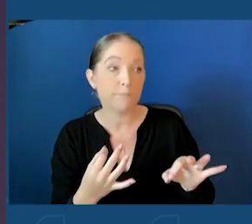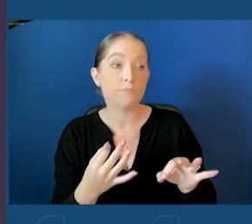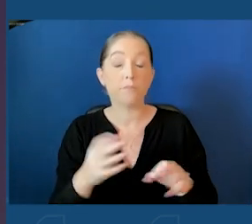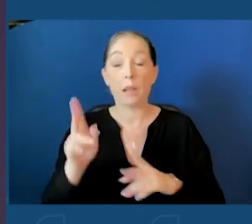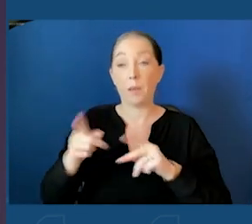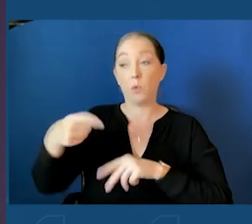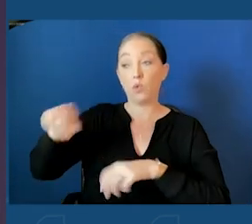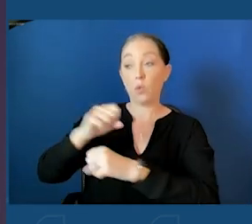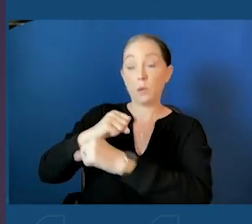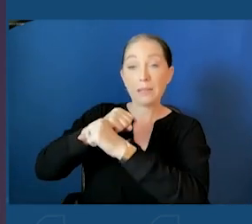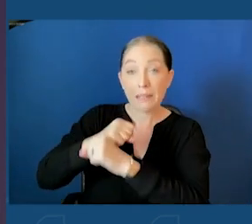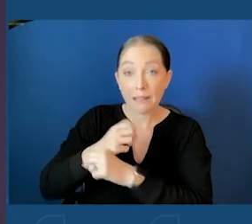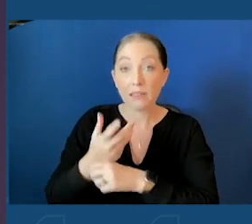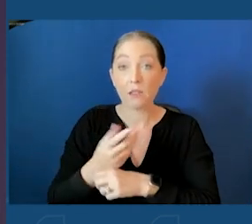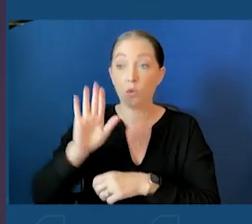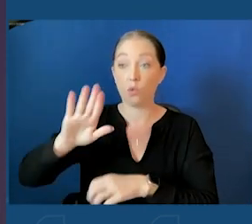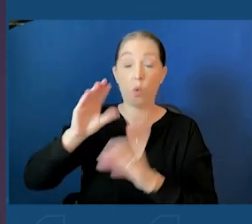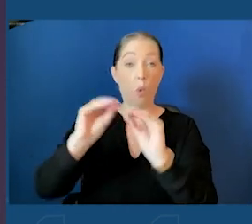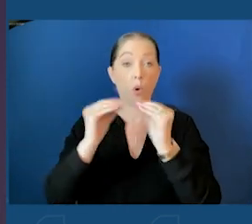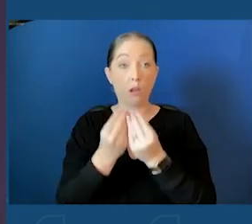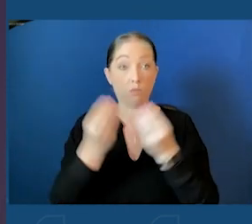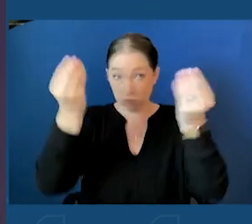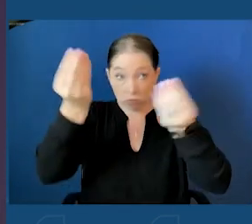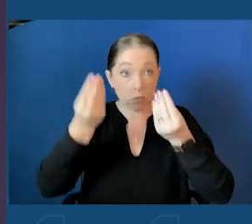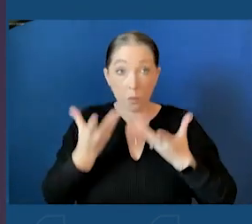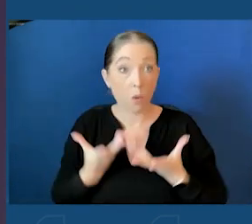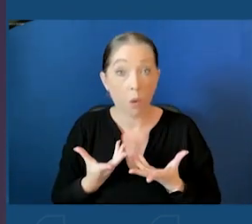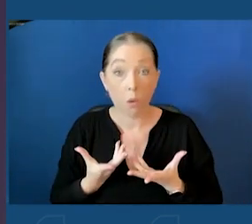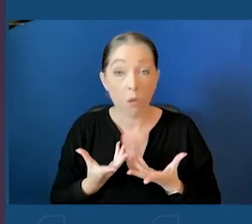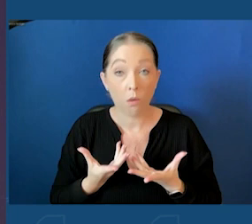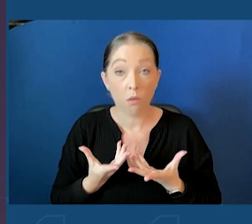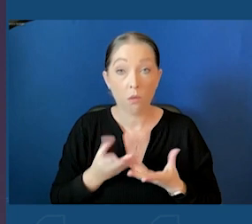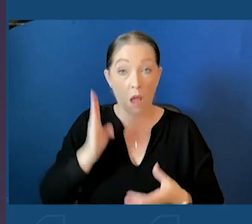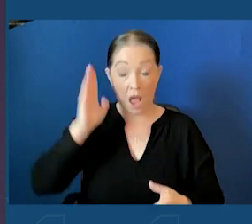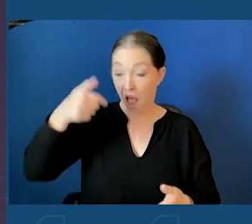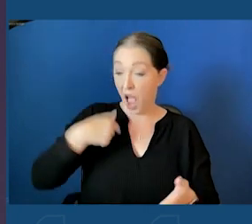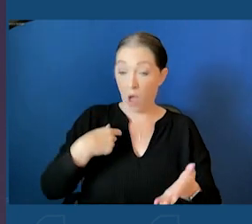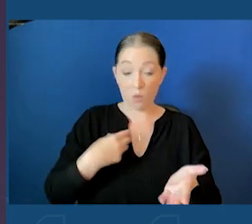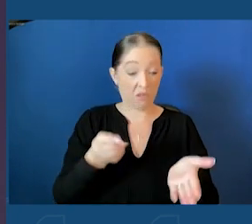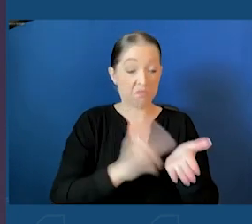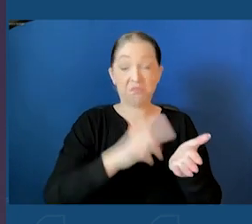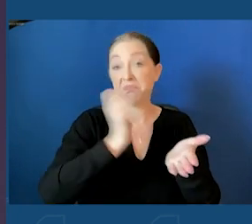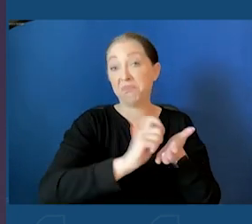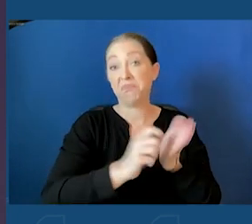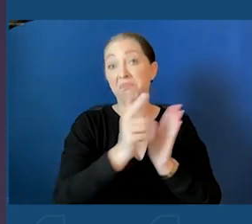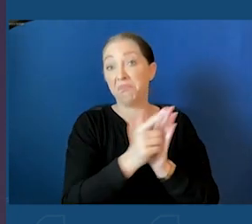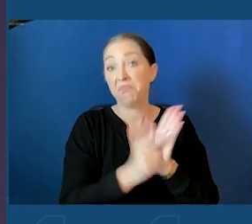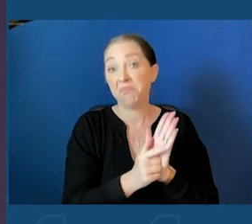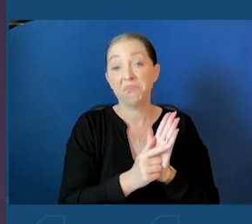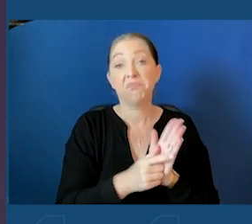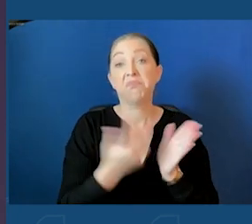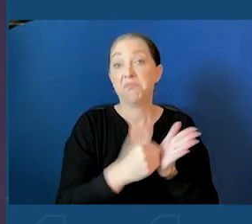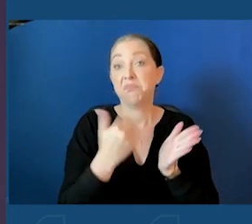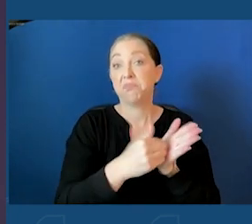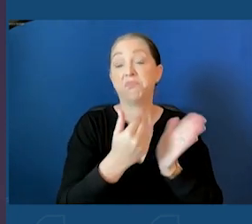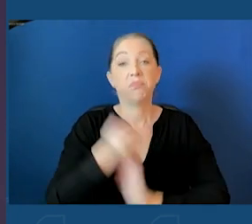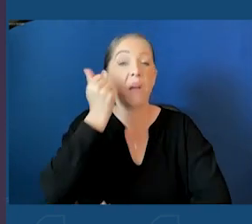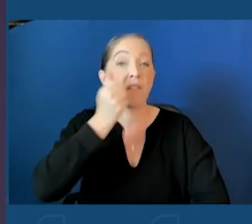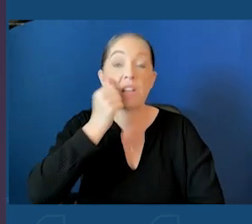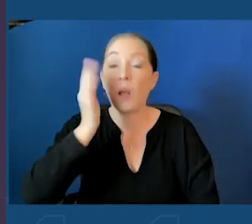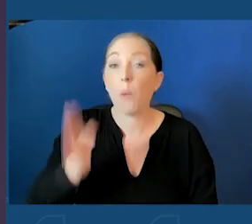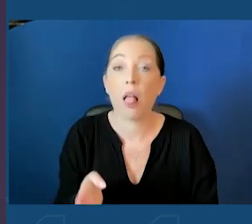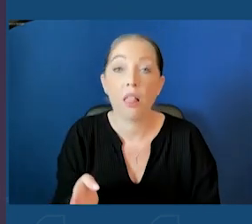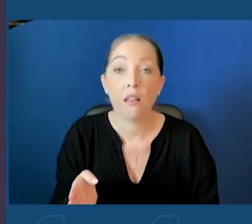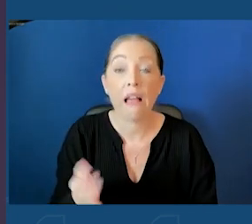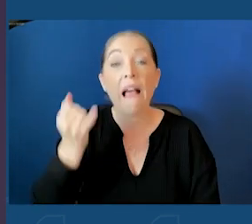to me, come to your legislators, because I don't mind signing every bill I have to every day of the week if it'll be a step toward eradicating hate